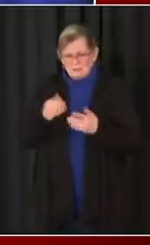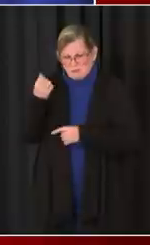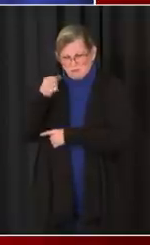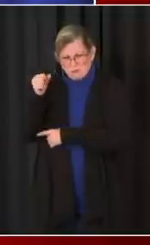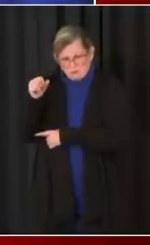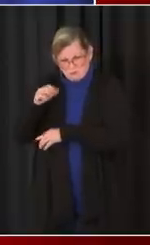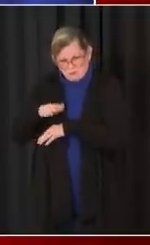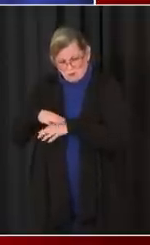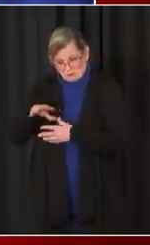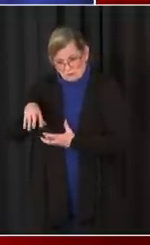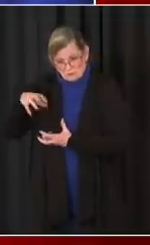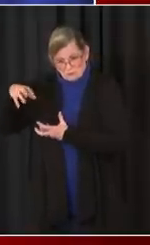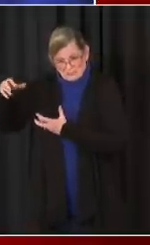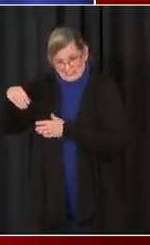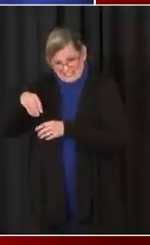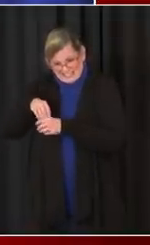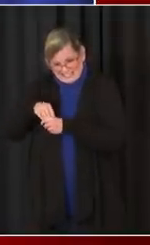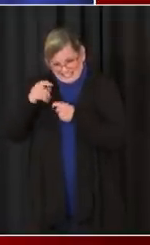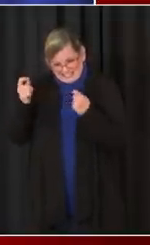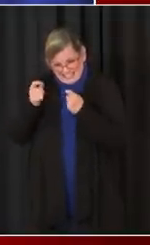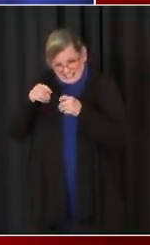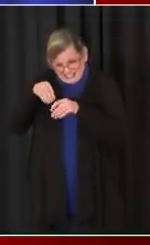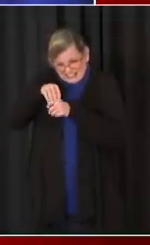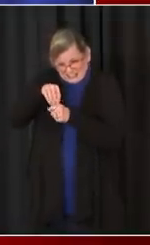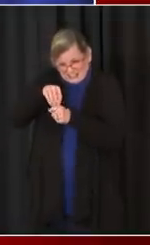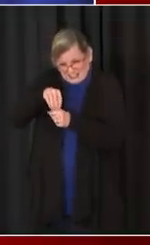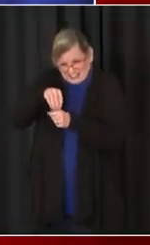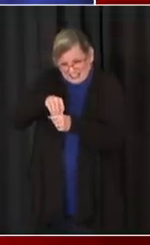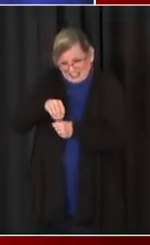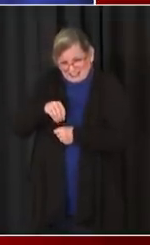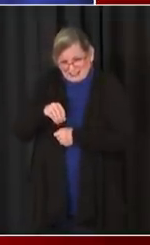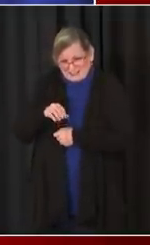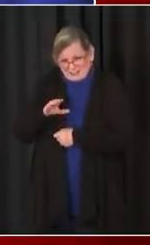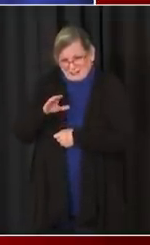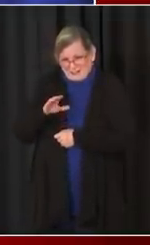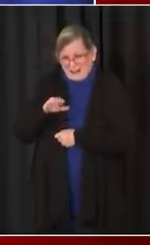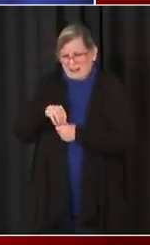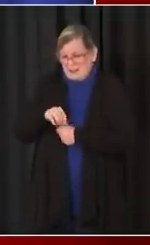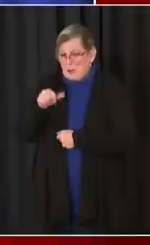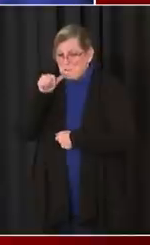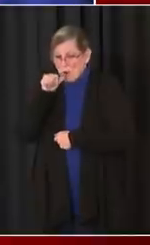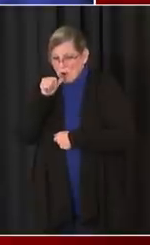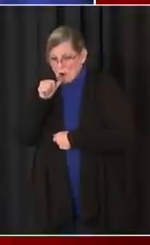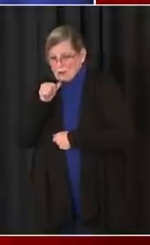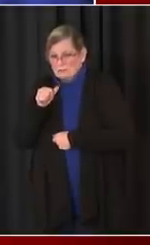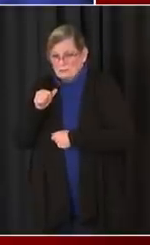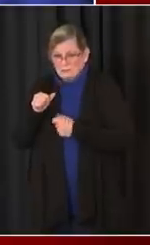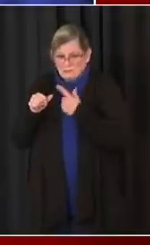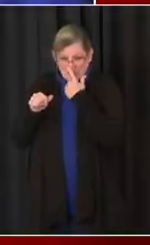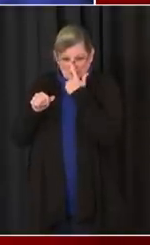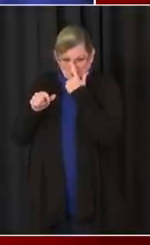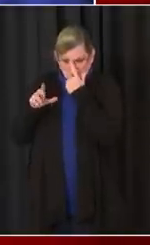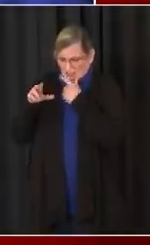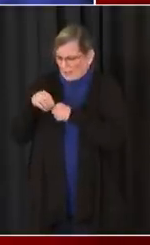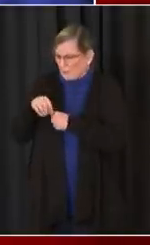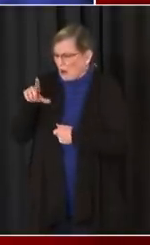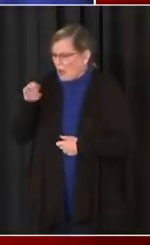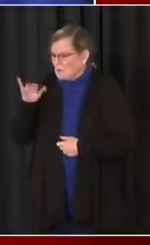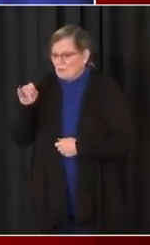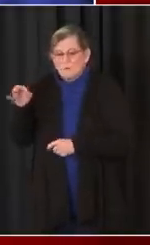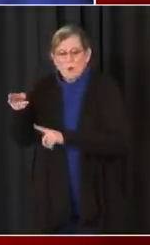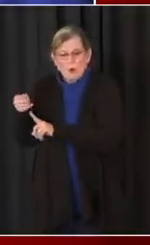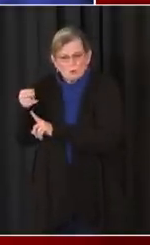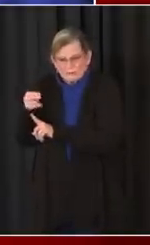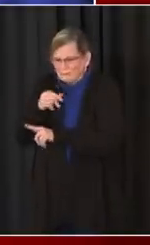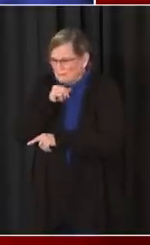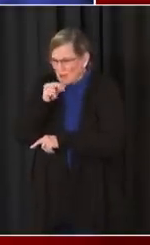and rioters celebrating indoors at the Alibi Bar, as well as the lobbies of some hotels across town, packed into crowds, not wearing